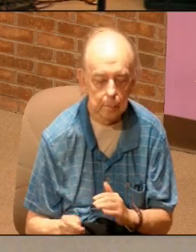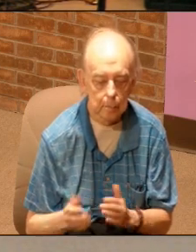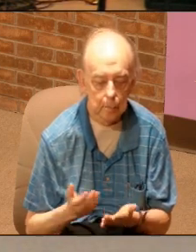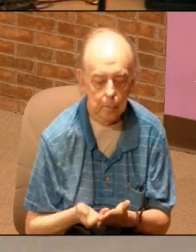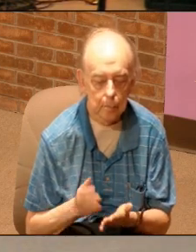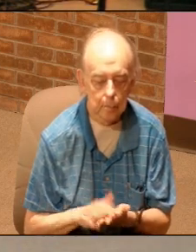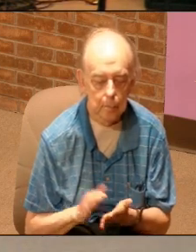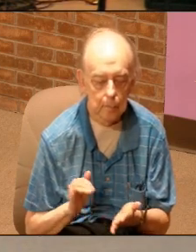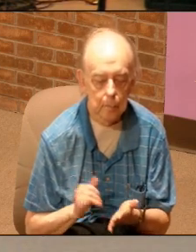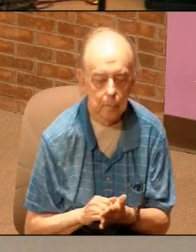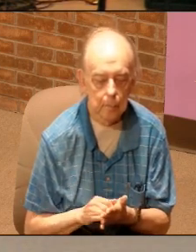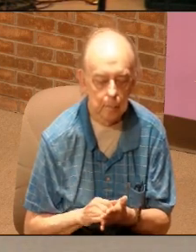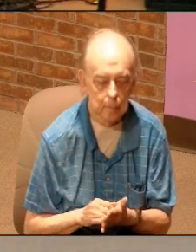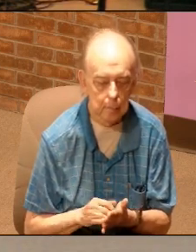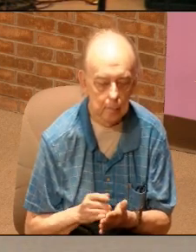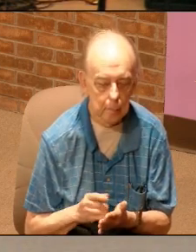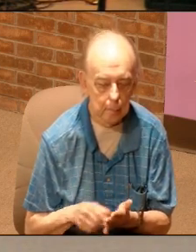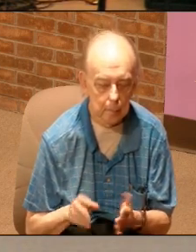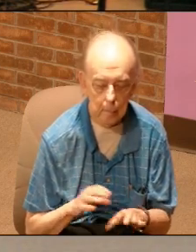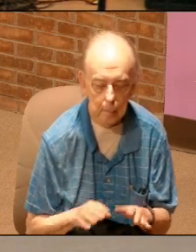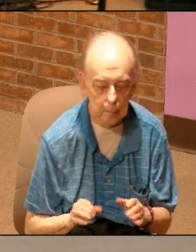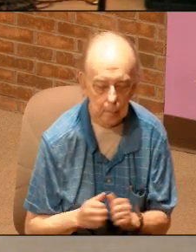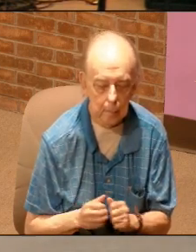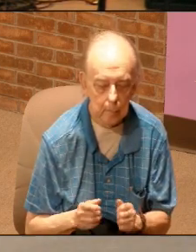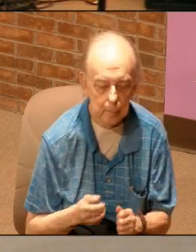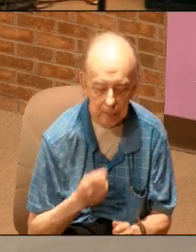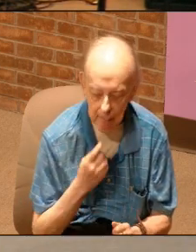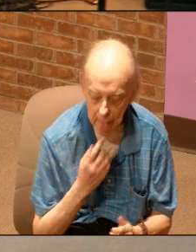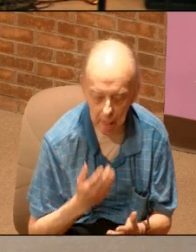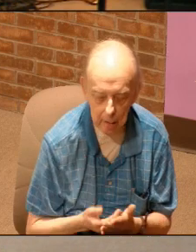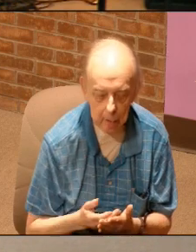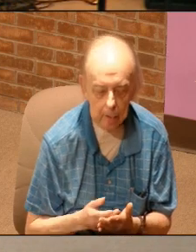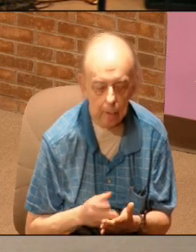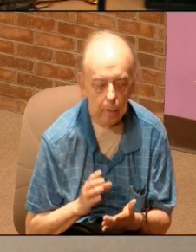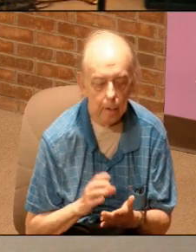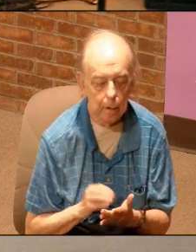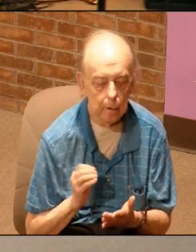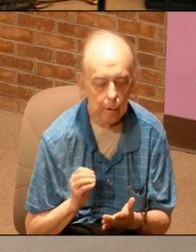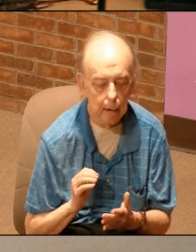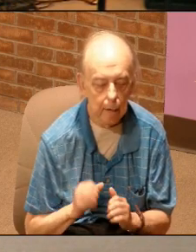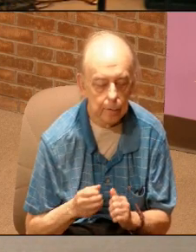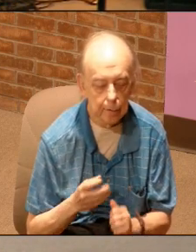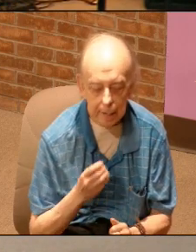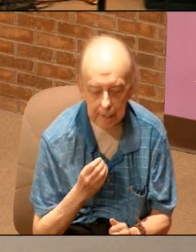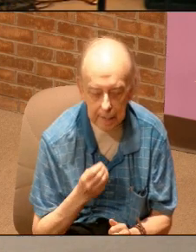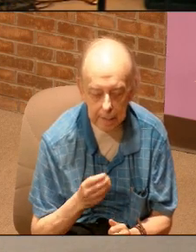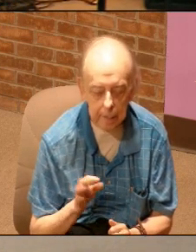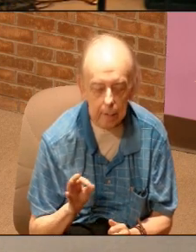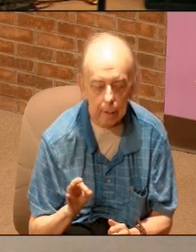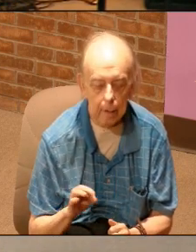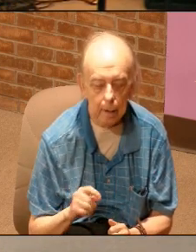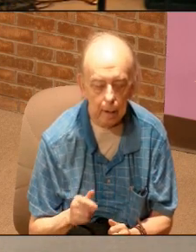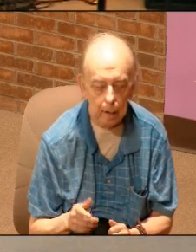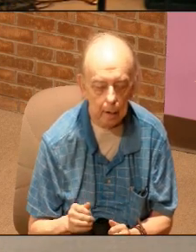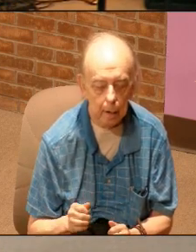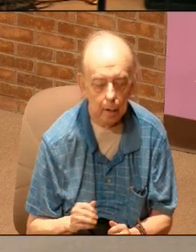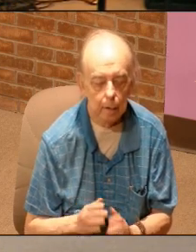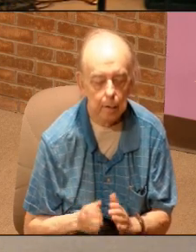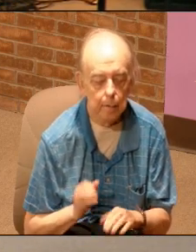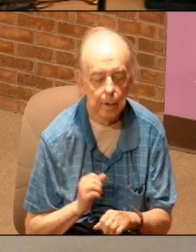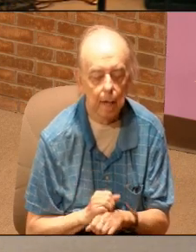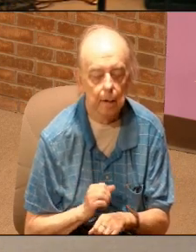the frog, and whatever you need to do to make it taste good, then you've learned how to eat the frog. It becomes a